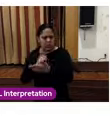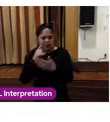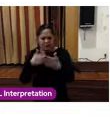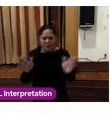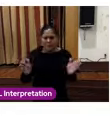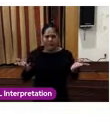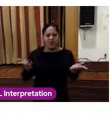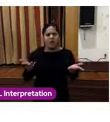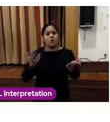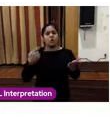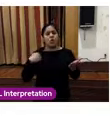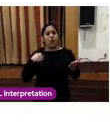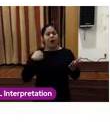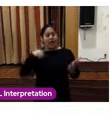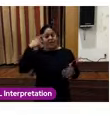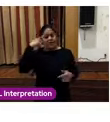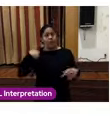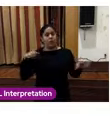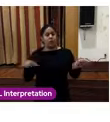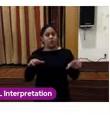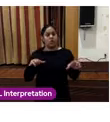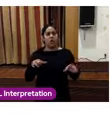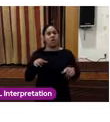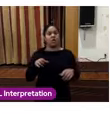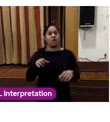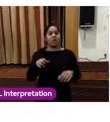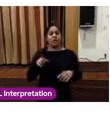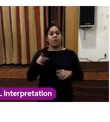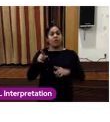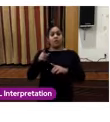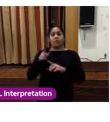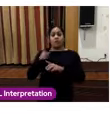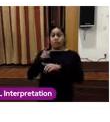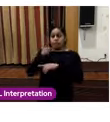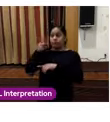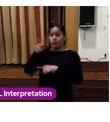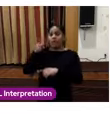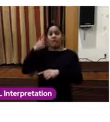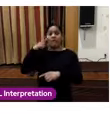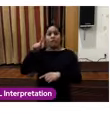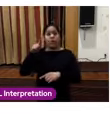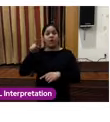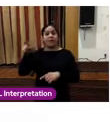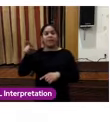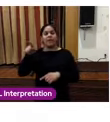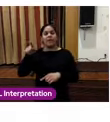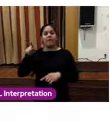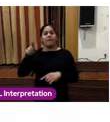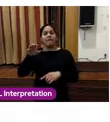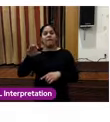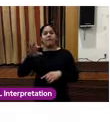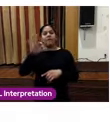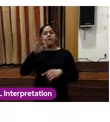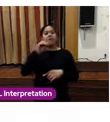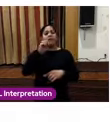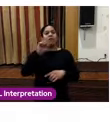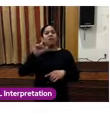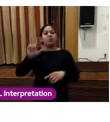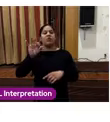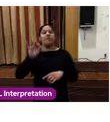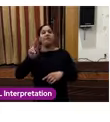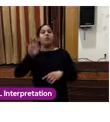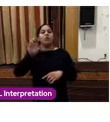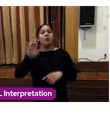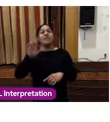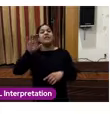think we need to do is really go after a windfall tax with these fossil fuel CEOs, and we need to make